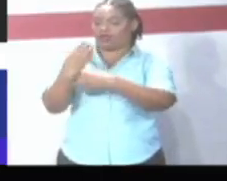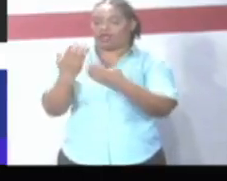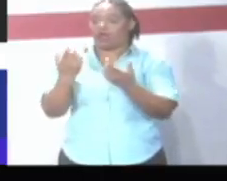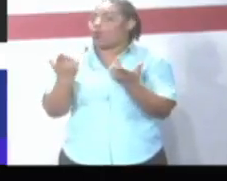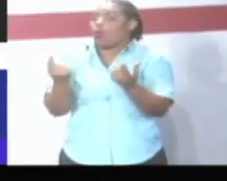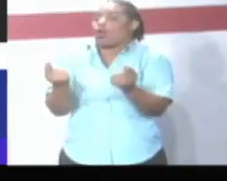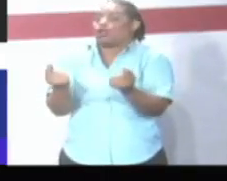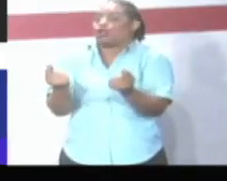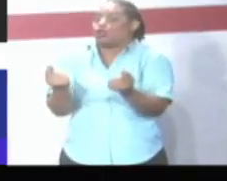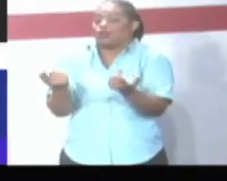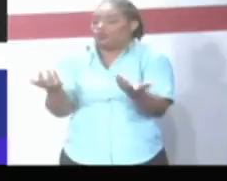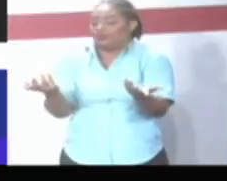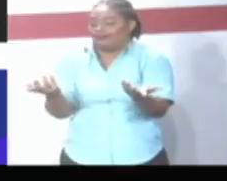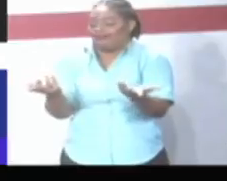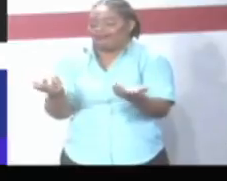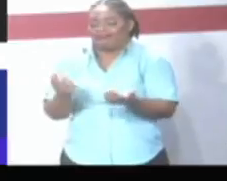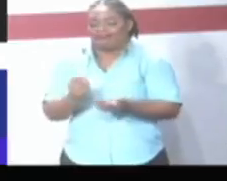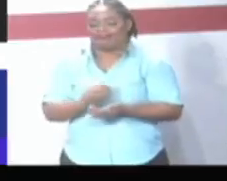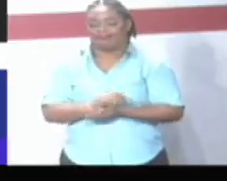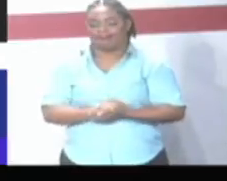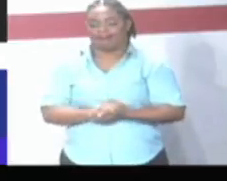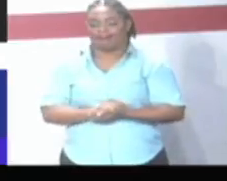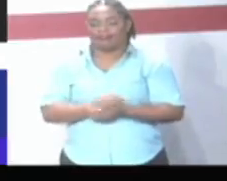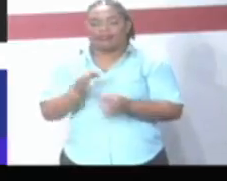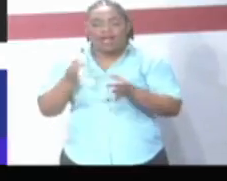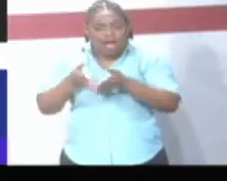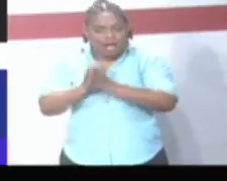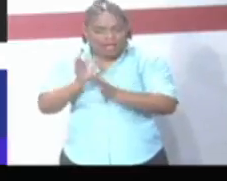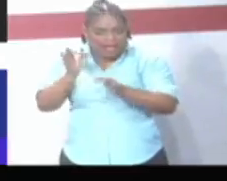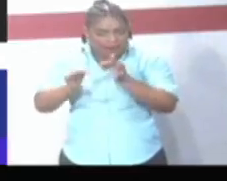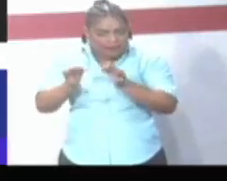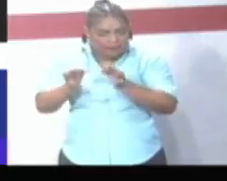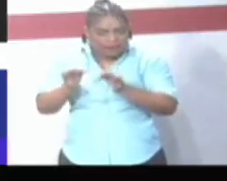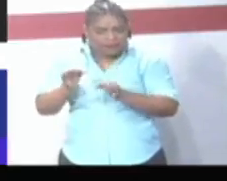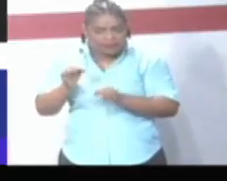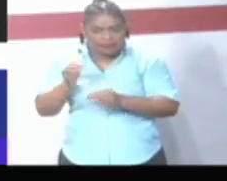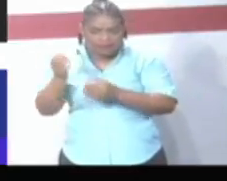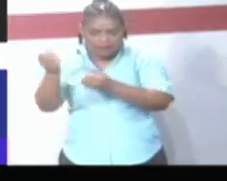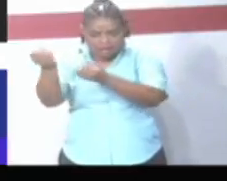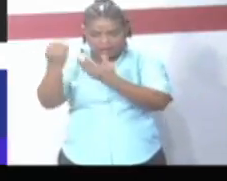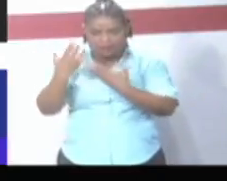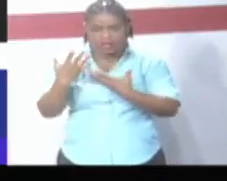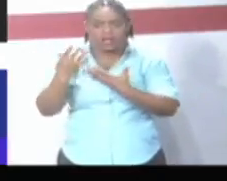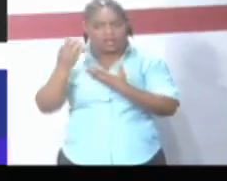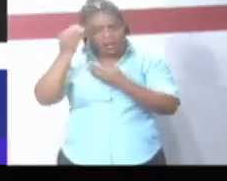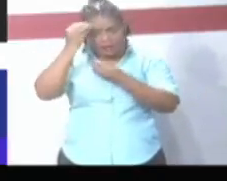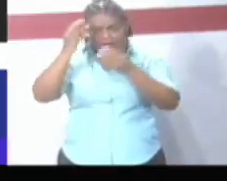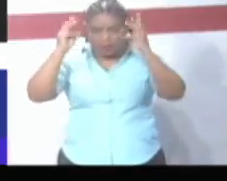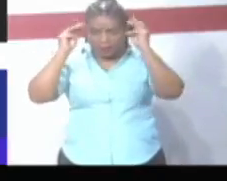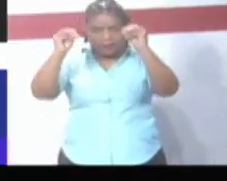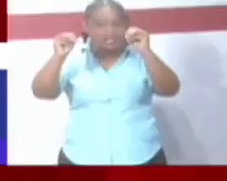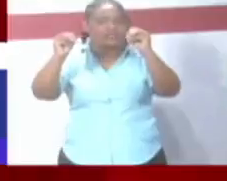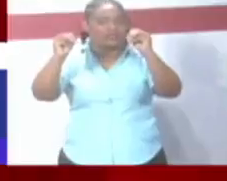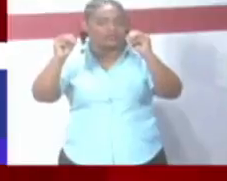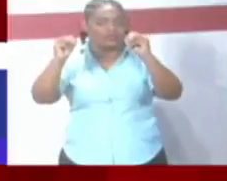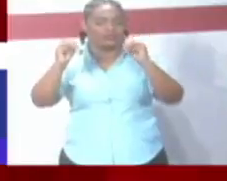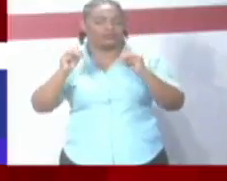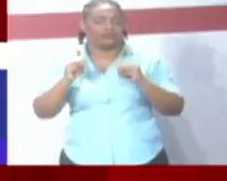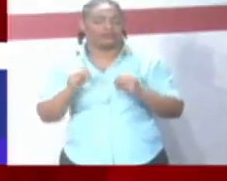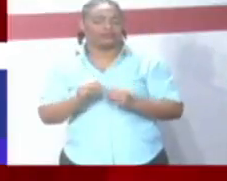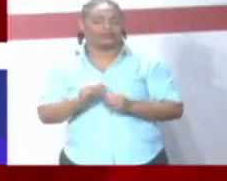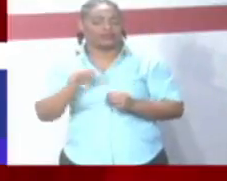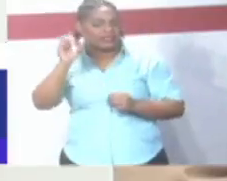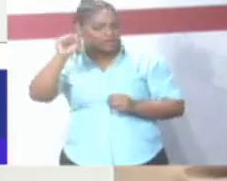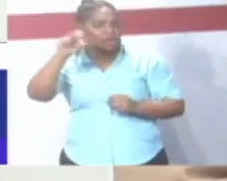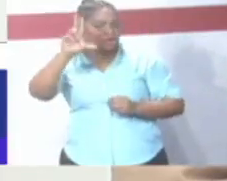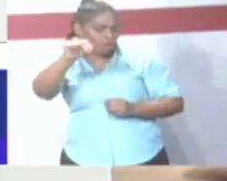has been brought to the ministry, and if that's the case, what is the update on this case? So, as we always advise,